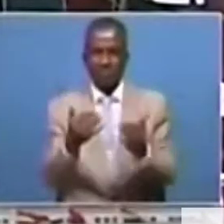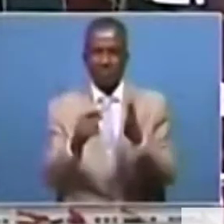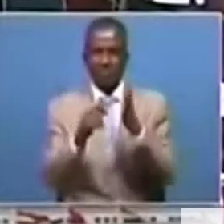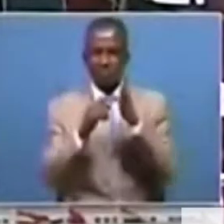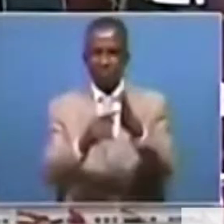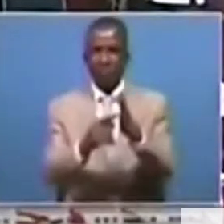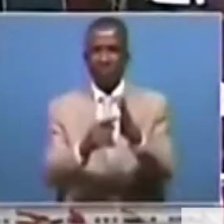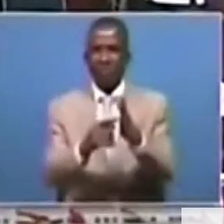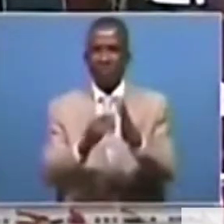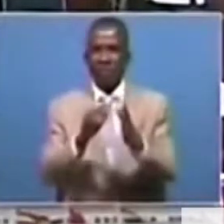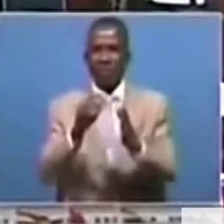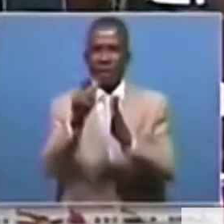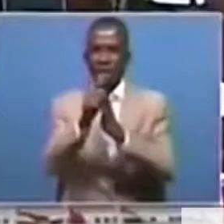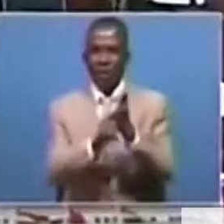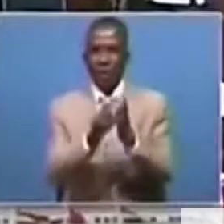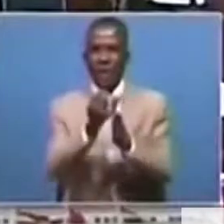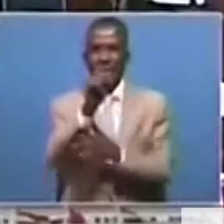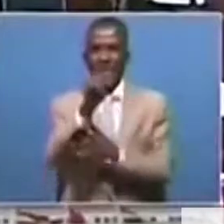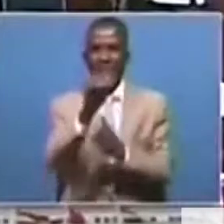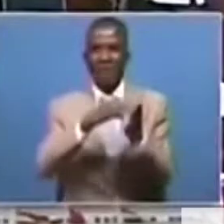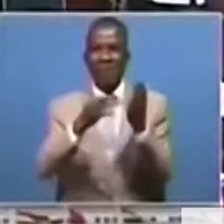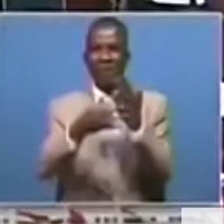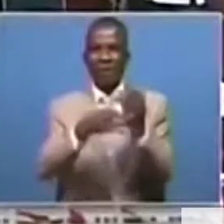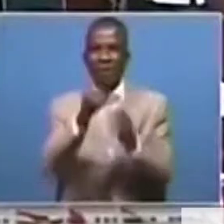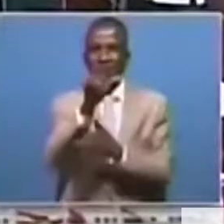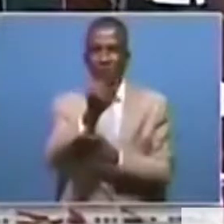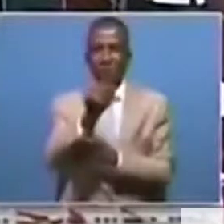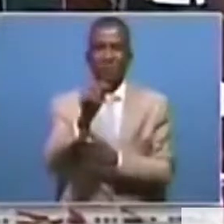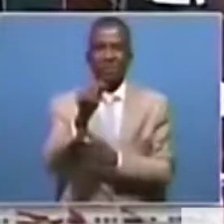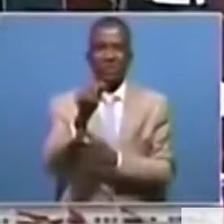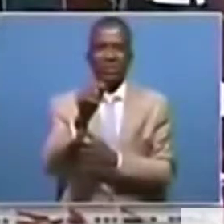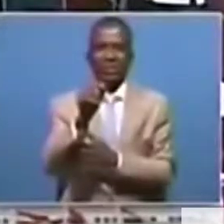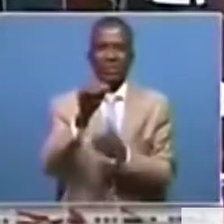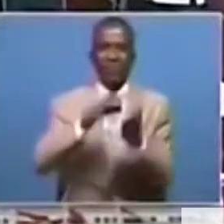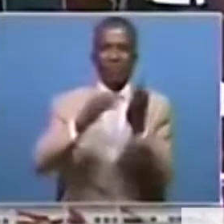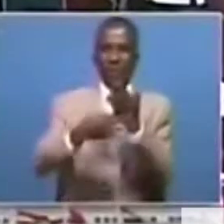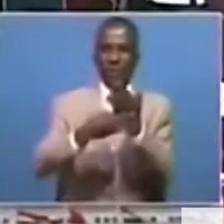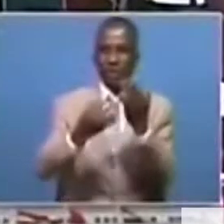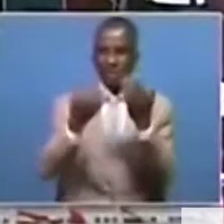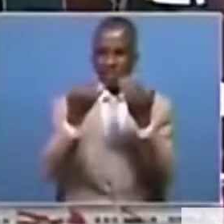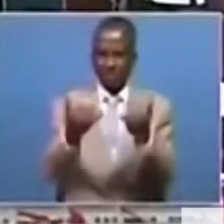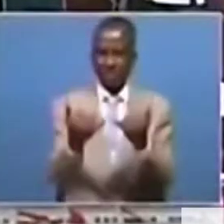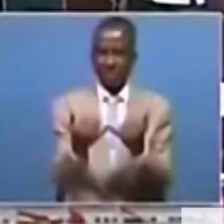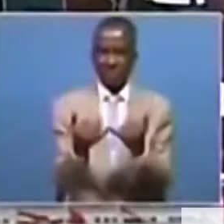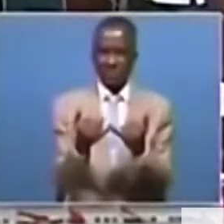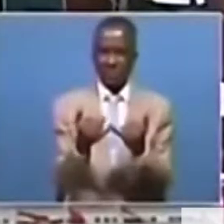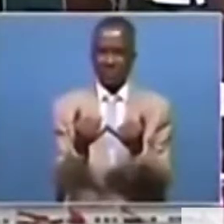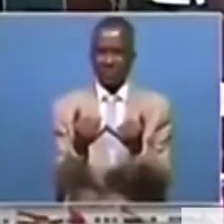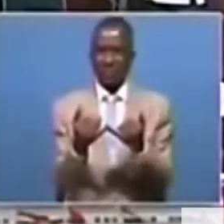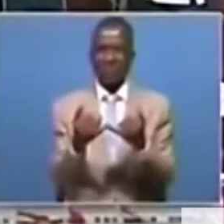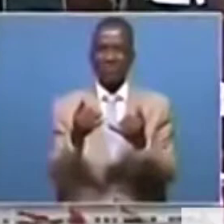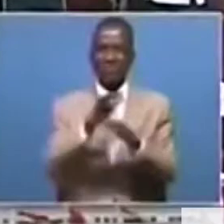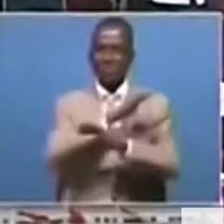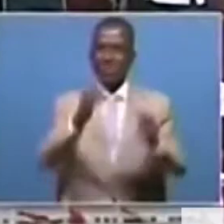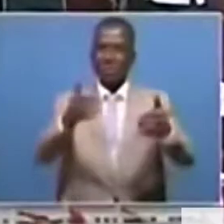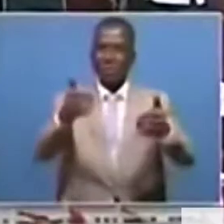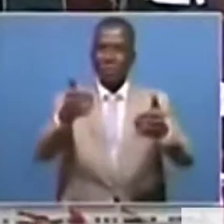demonstrated this in our ruling of 11 February 2021, when we rejected petitioner's objection to the respondent's decision not to